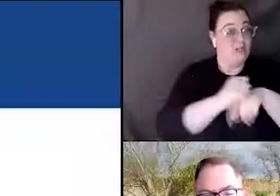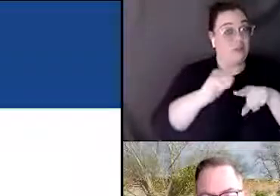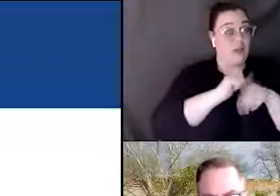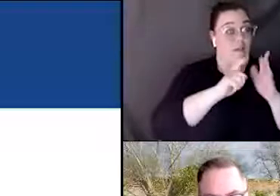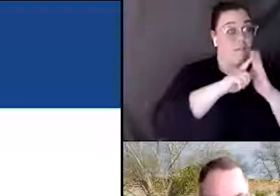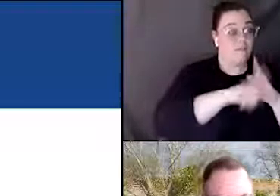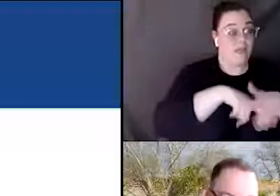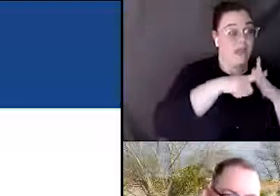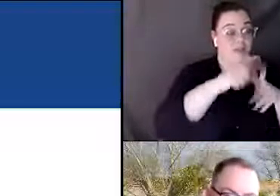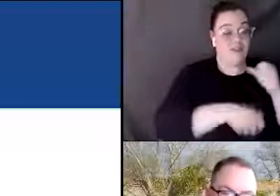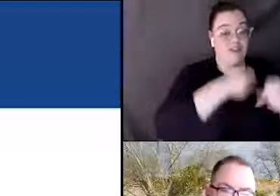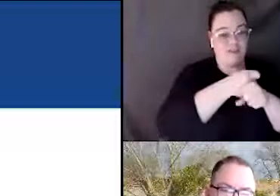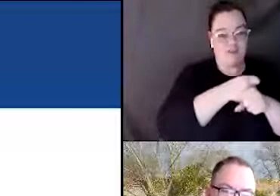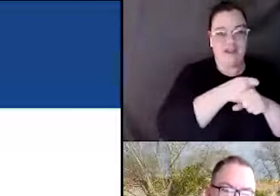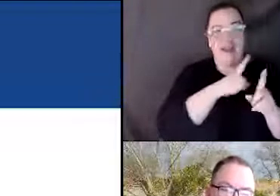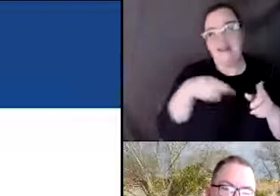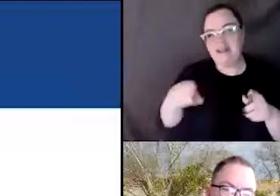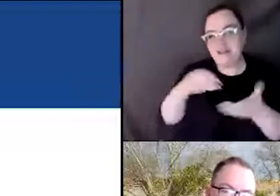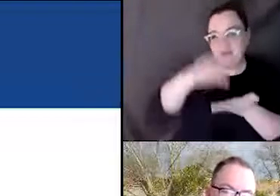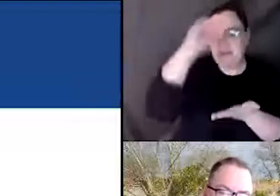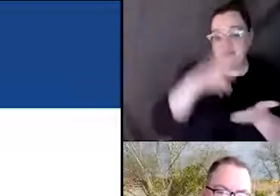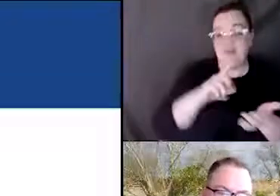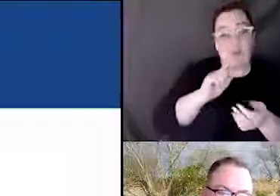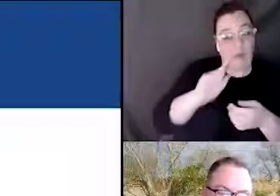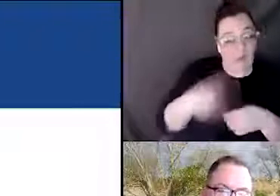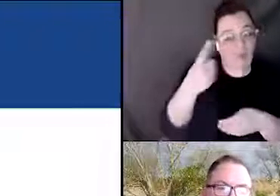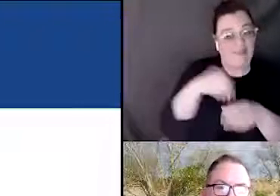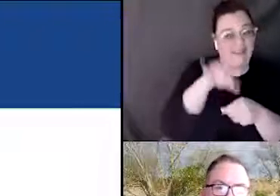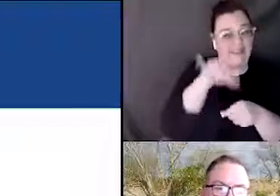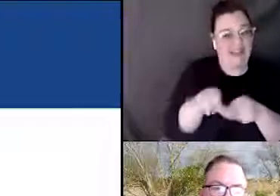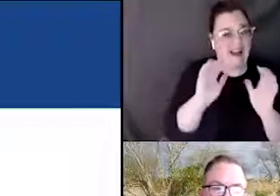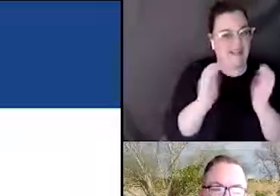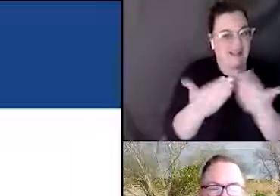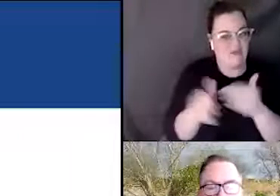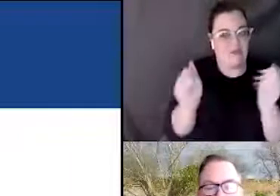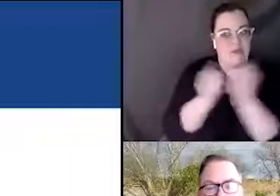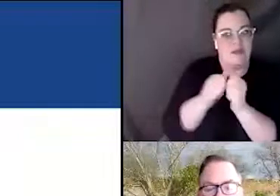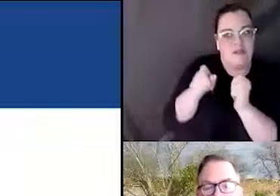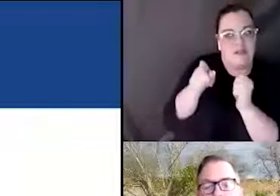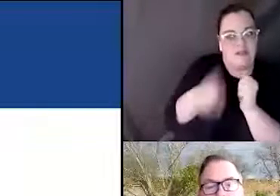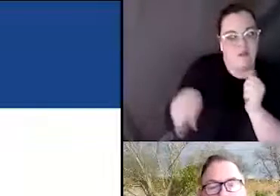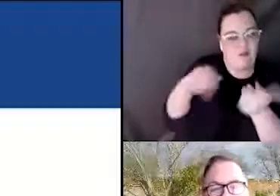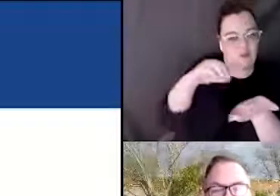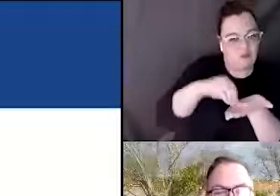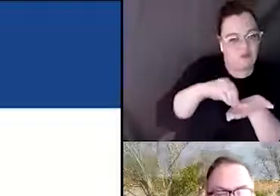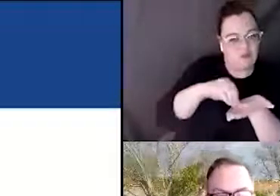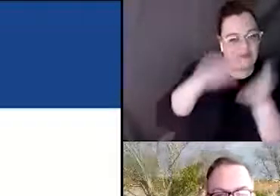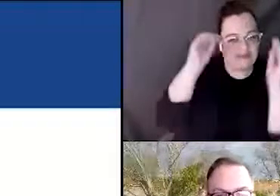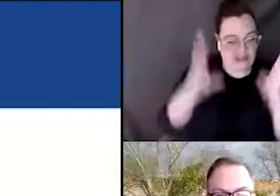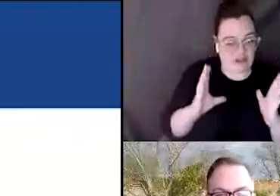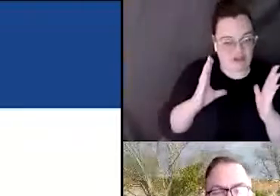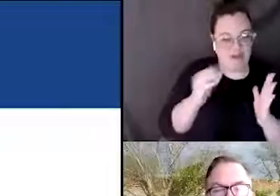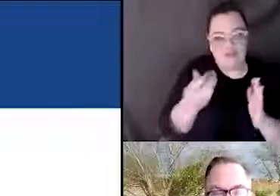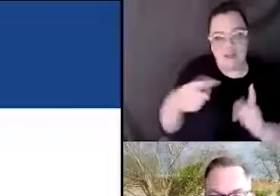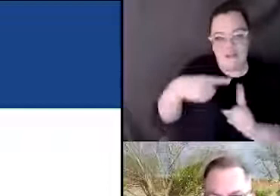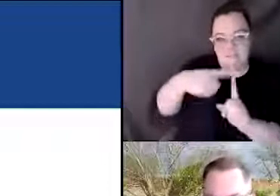are only in that particular classroom with that particular teacher and setting for only a couple months, so they want to have it towards the beginning of the year.